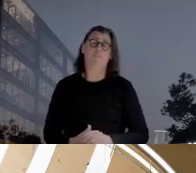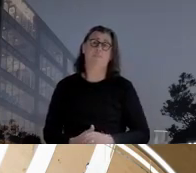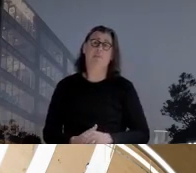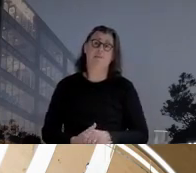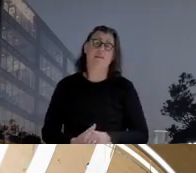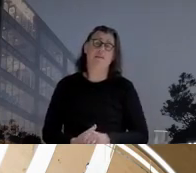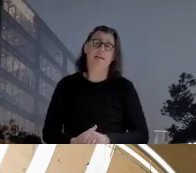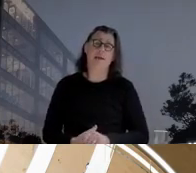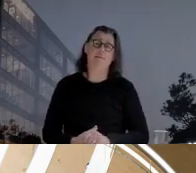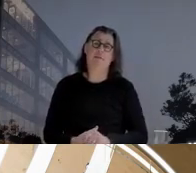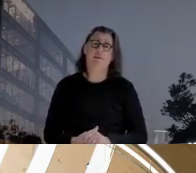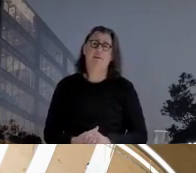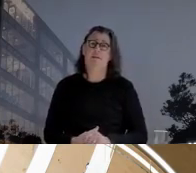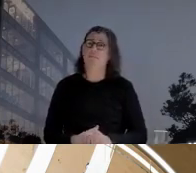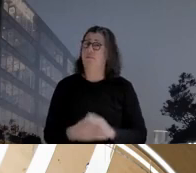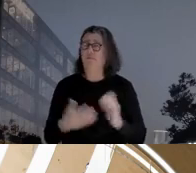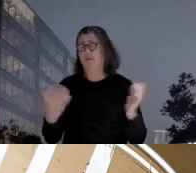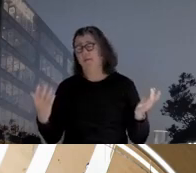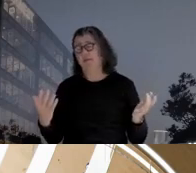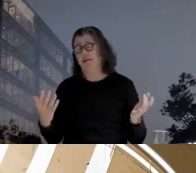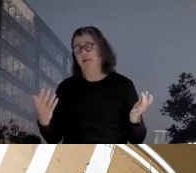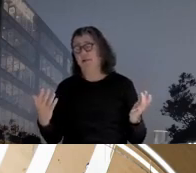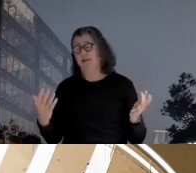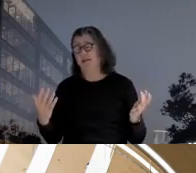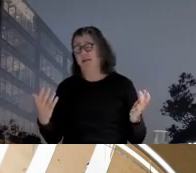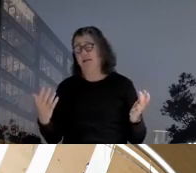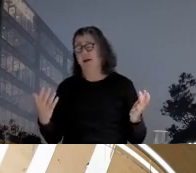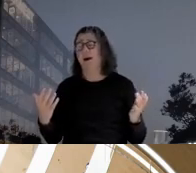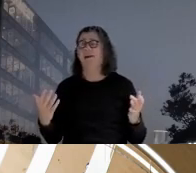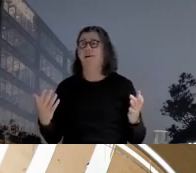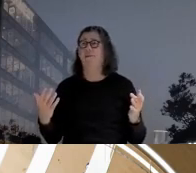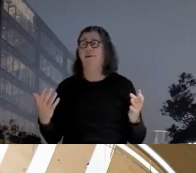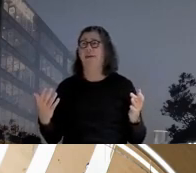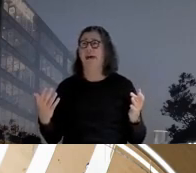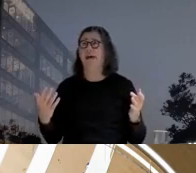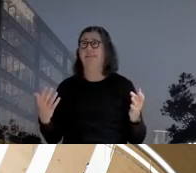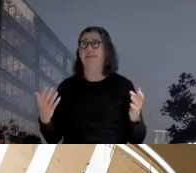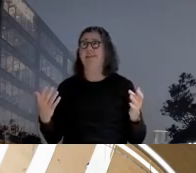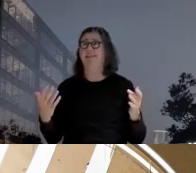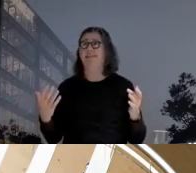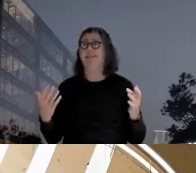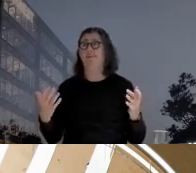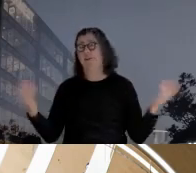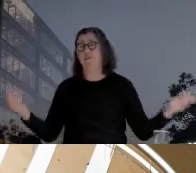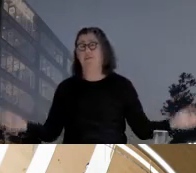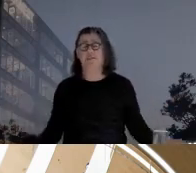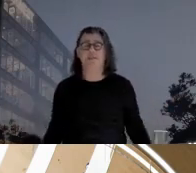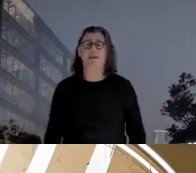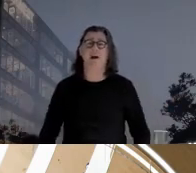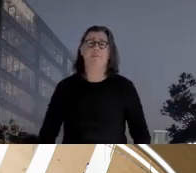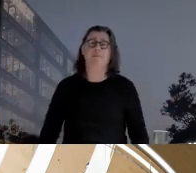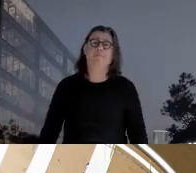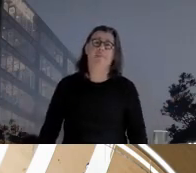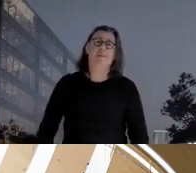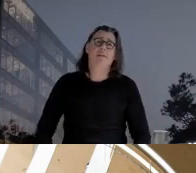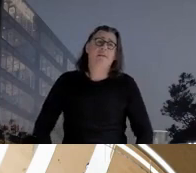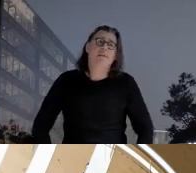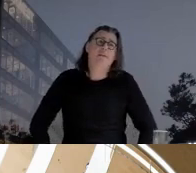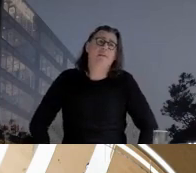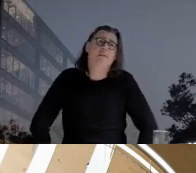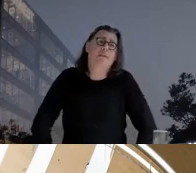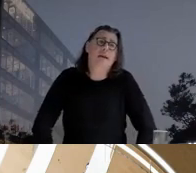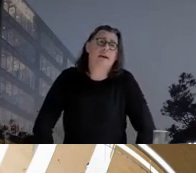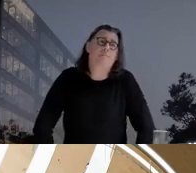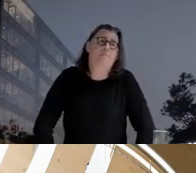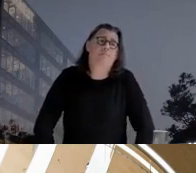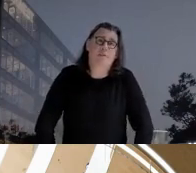dollars definitely count. The other thing I should say, that the higher number than that is to reuse existing carbon.